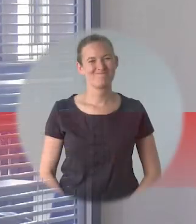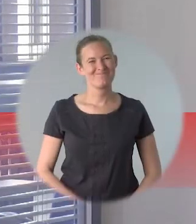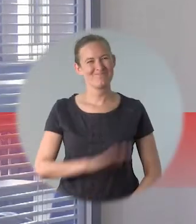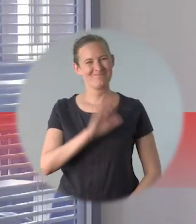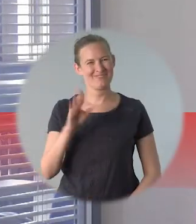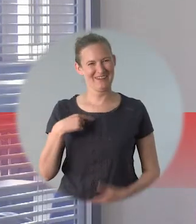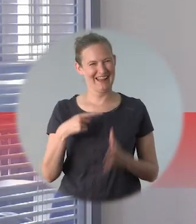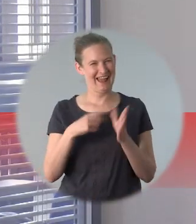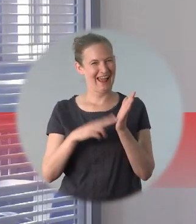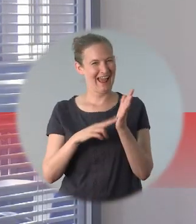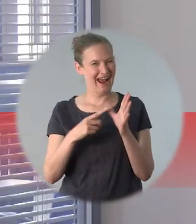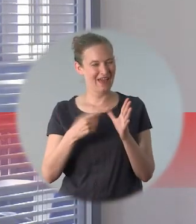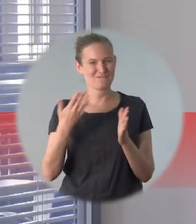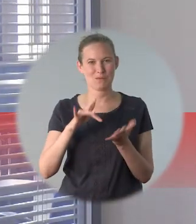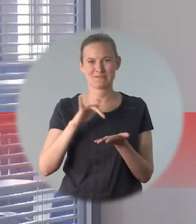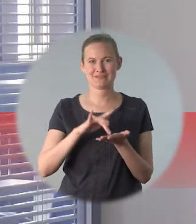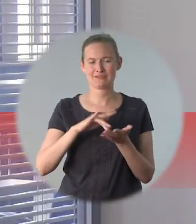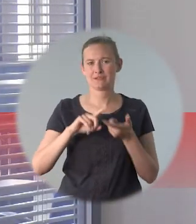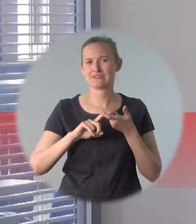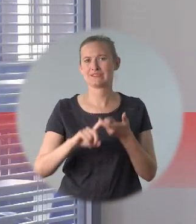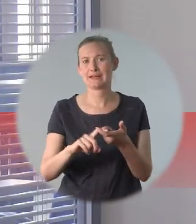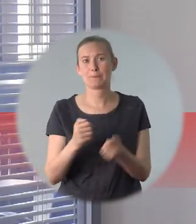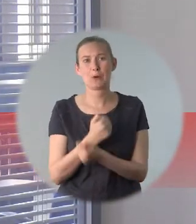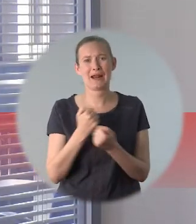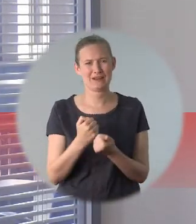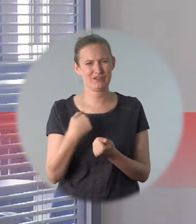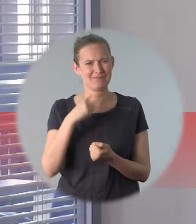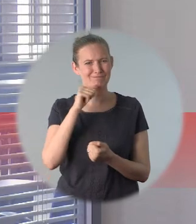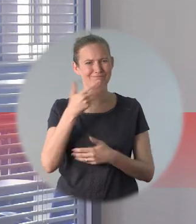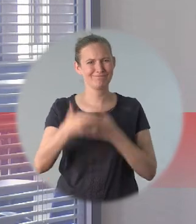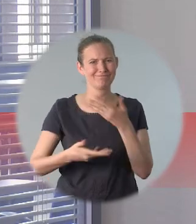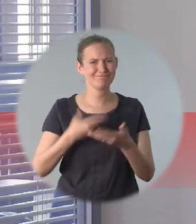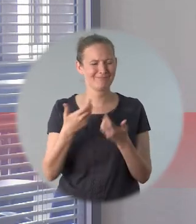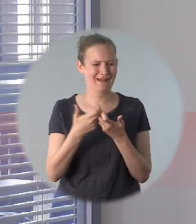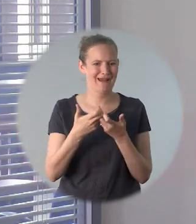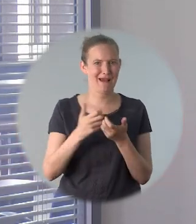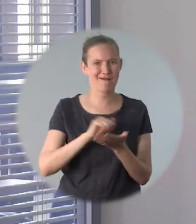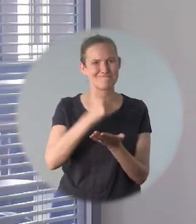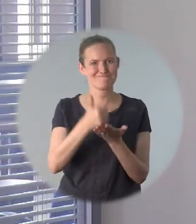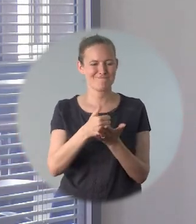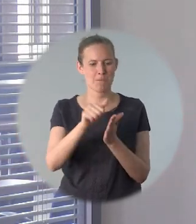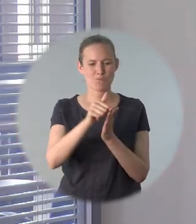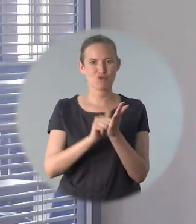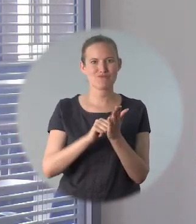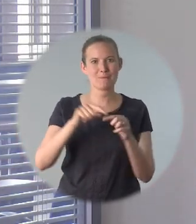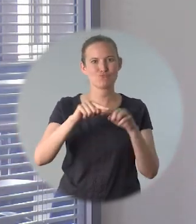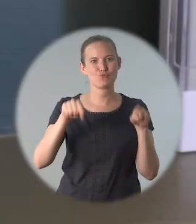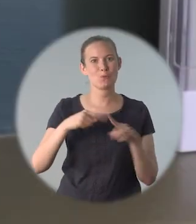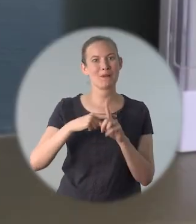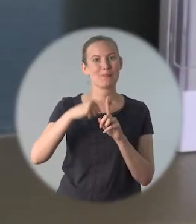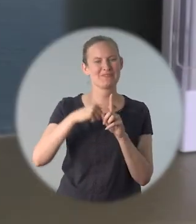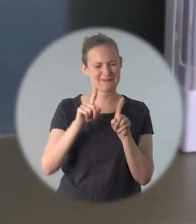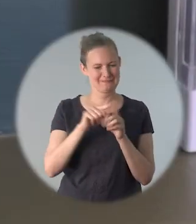Hello, I'm Anna from the Centre for Sustainable Energy and I'm going to explain how to set a programmable room thermostat like this one.